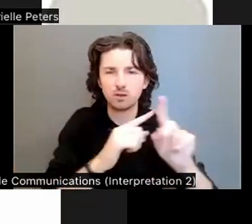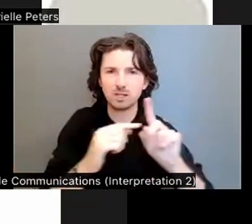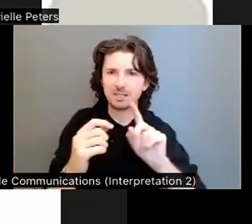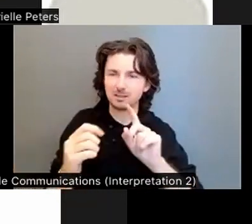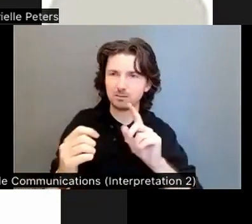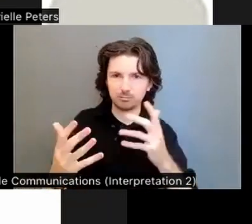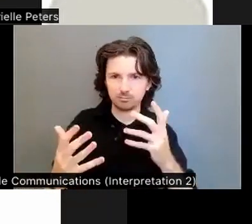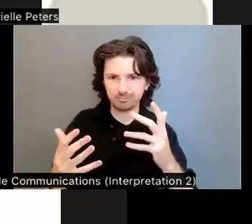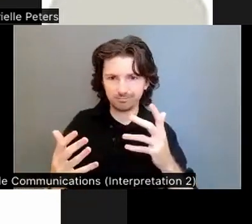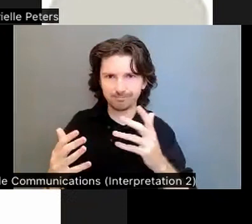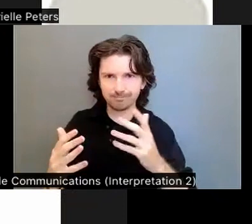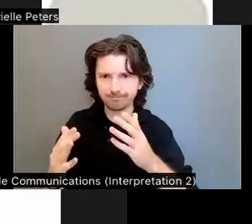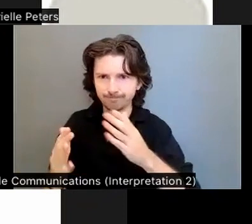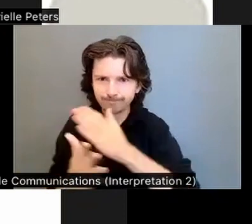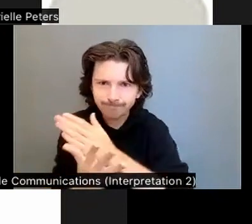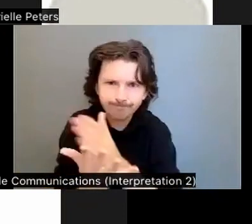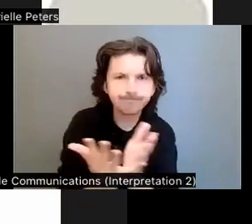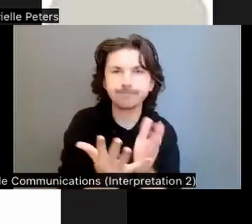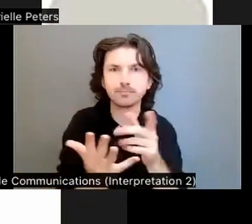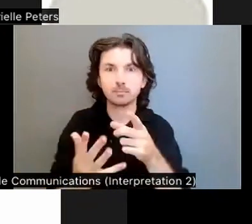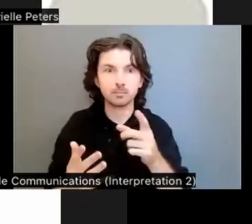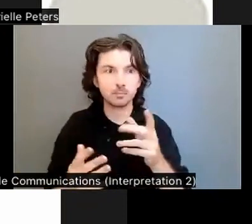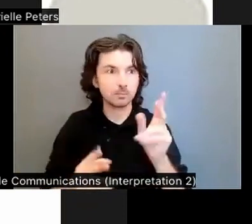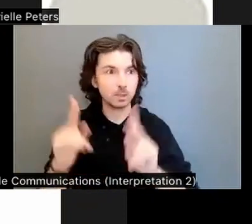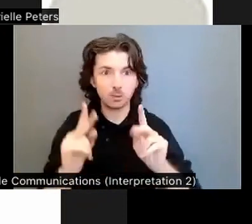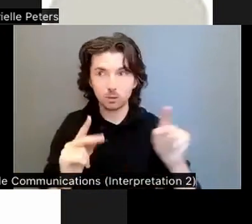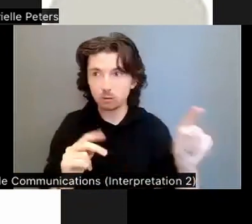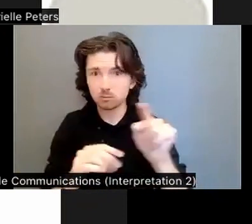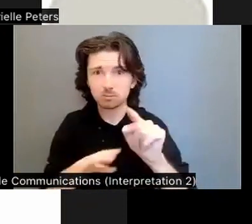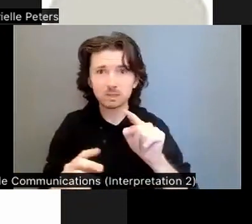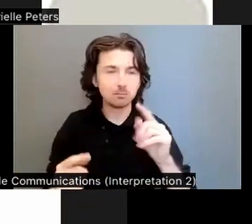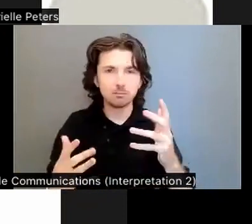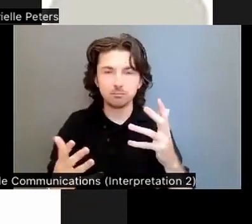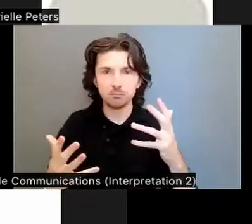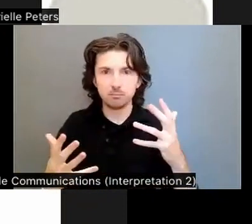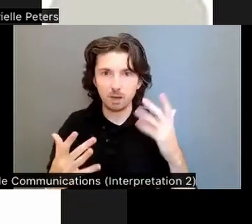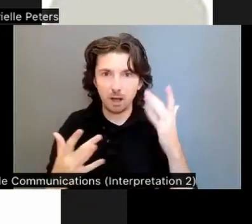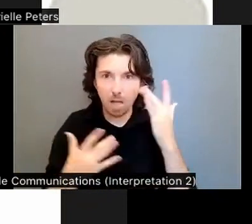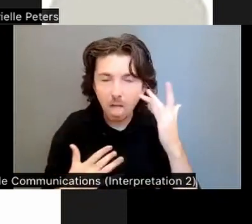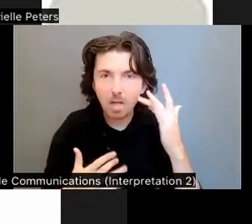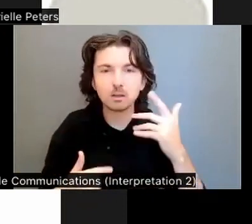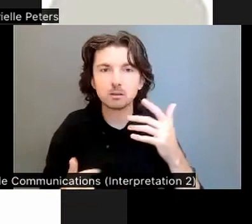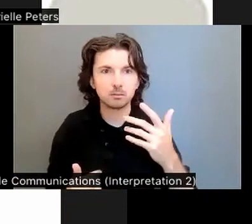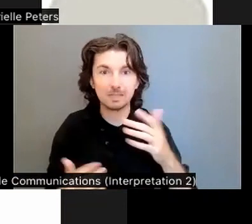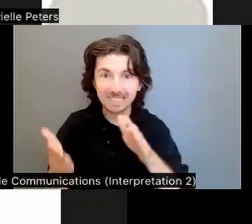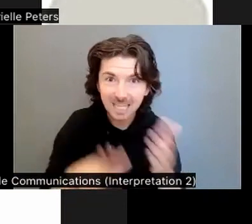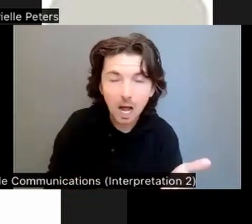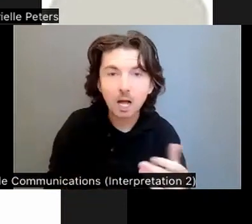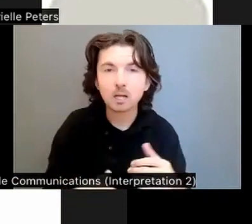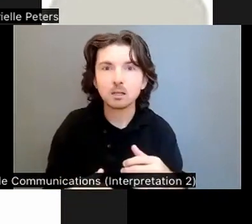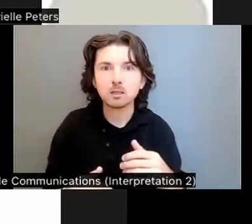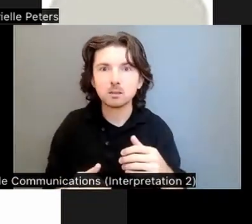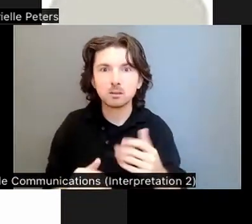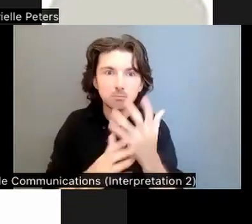dying in ways that abled people are not. And one of the